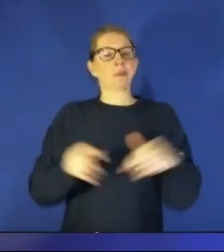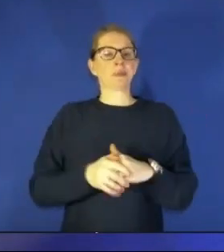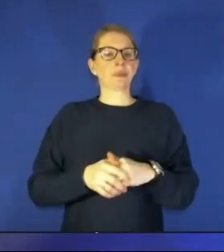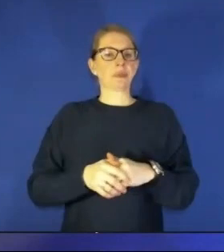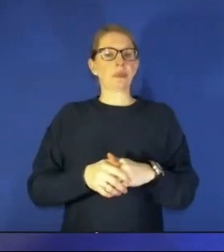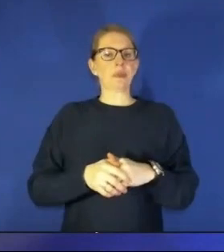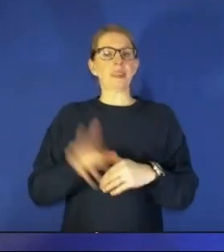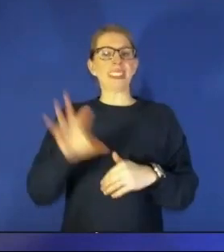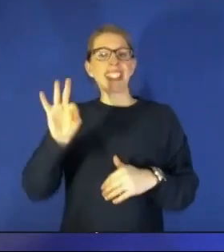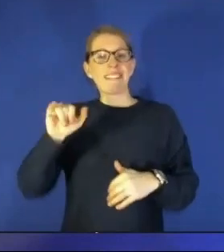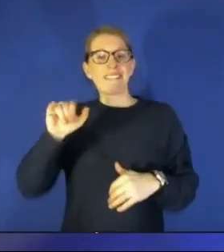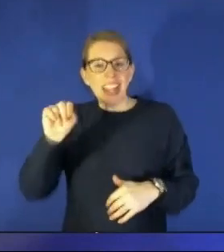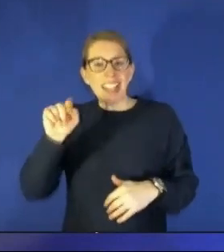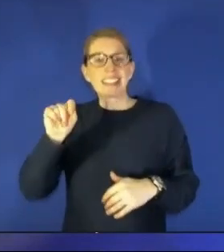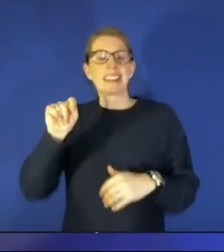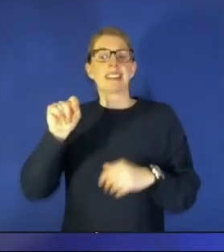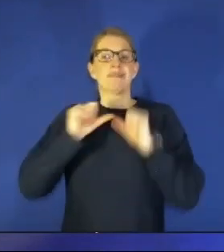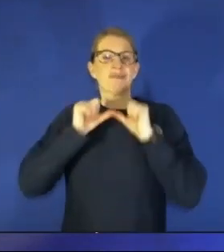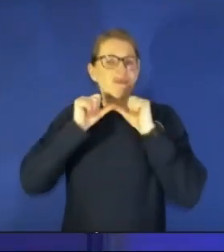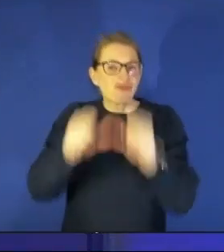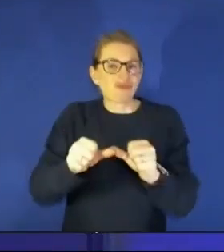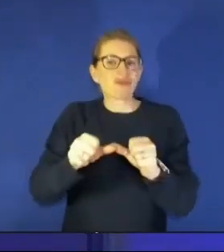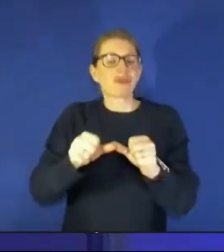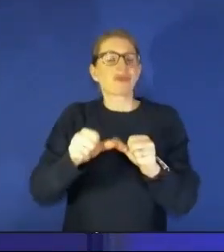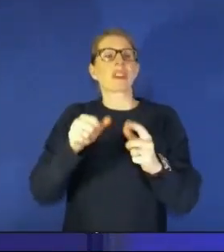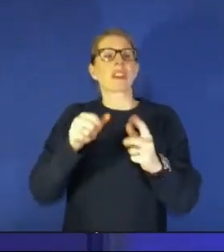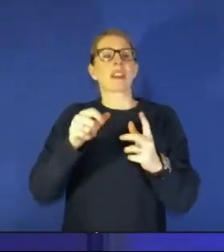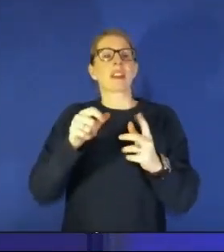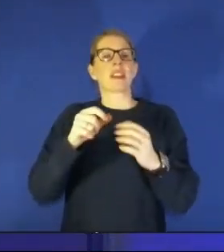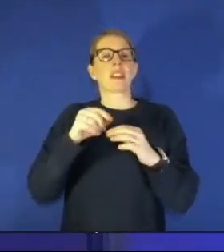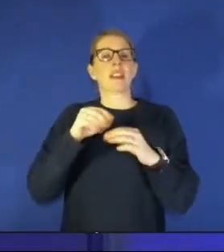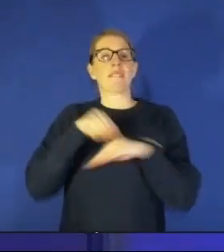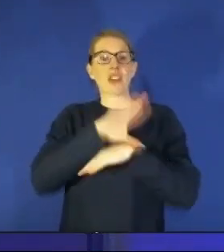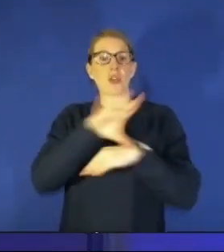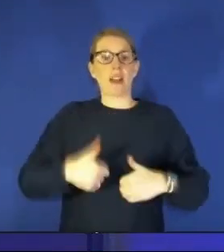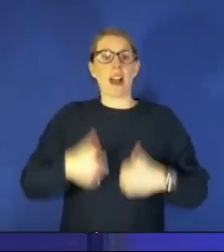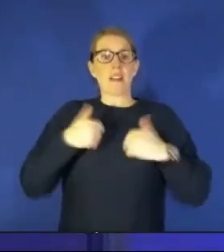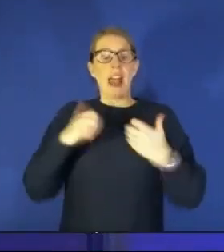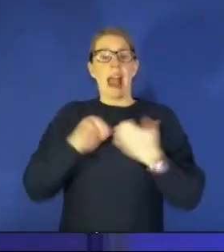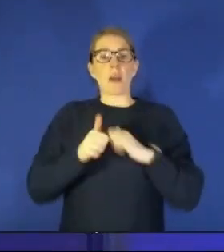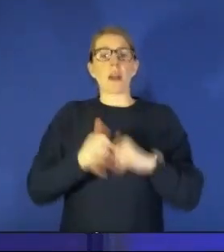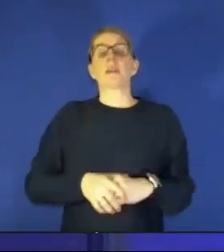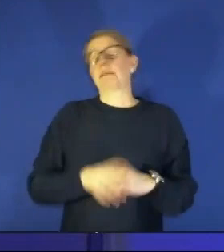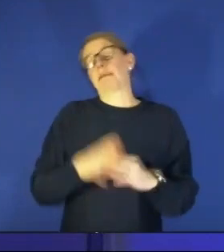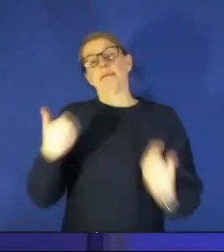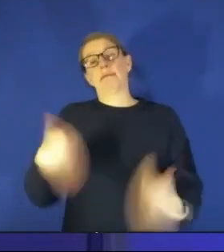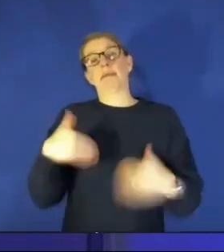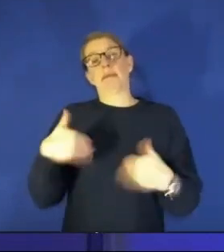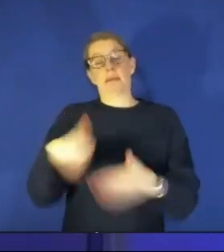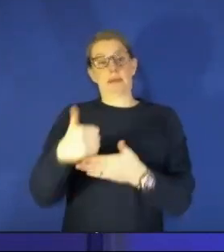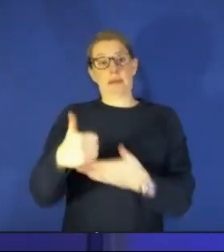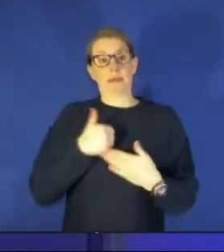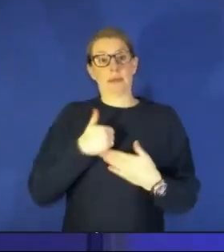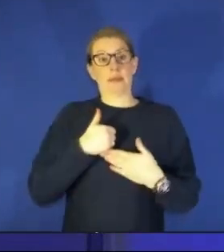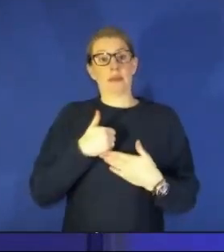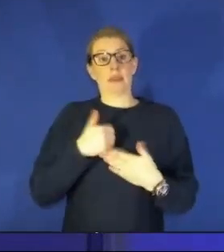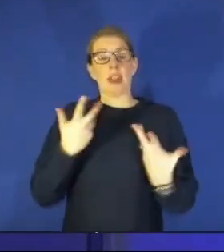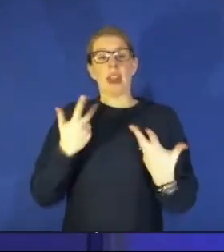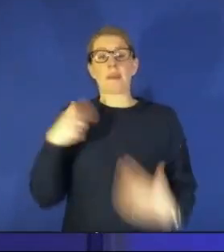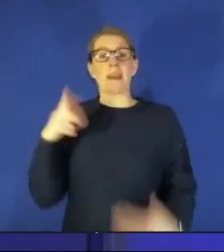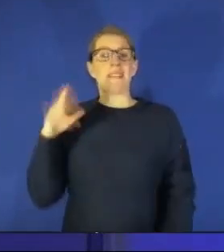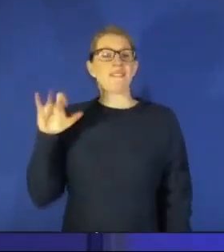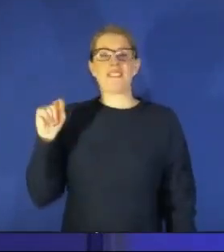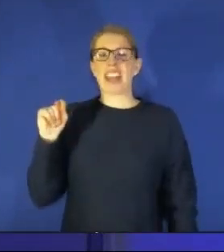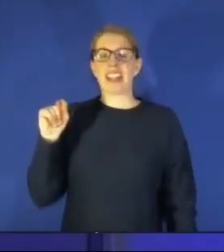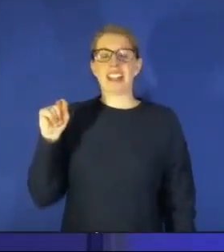a part of your life, how has that made a difference for you? It's made a tremendous difference for me. Staying fit. I've been fit basically, try